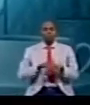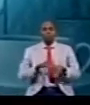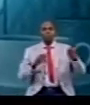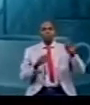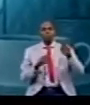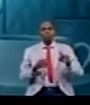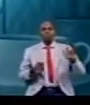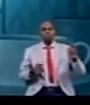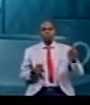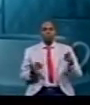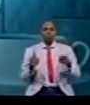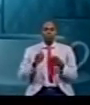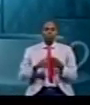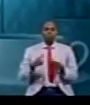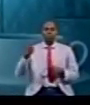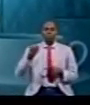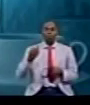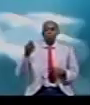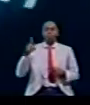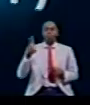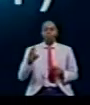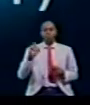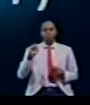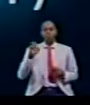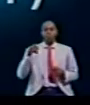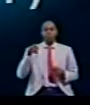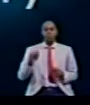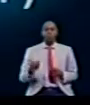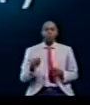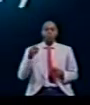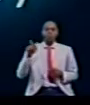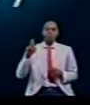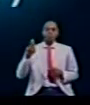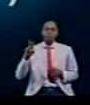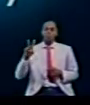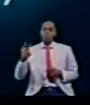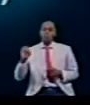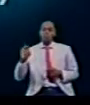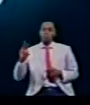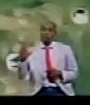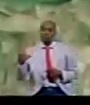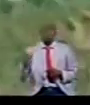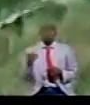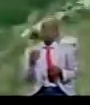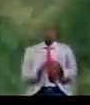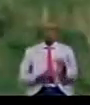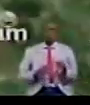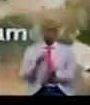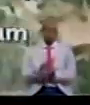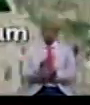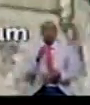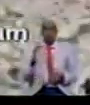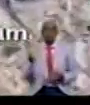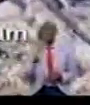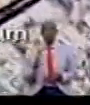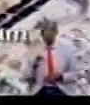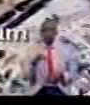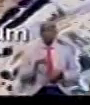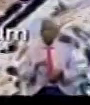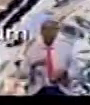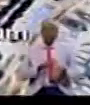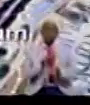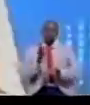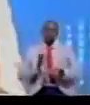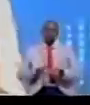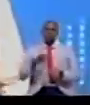from America, some are connected from different parts of, you know, state in Nigeria here. And many of us are scattered